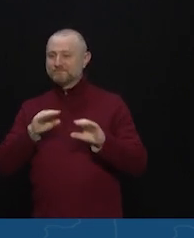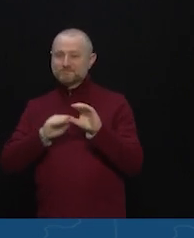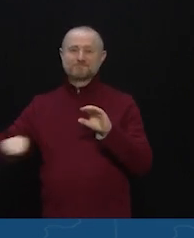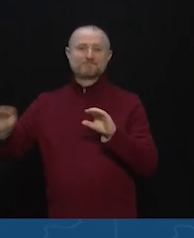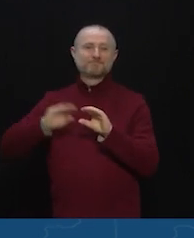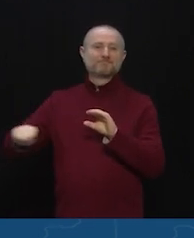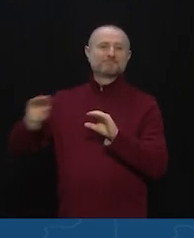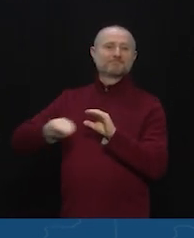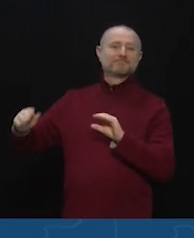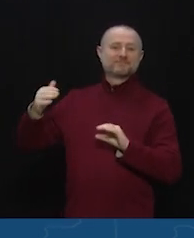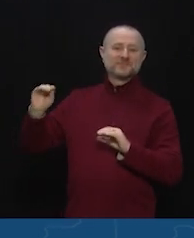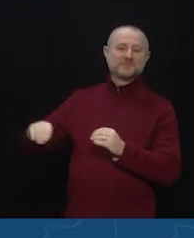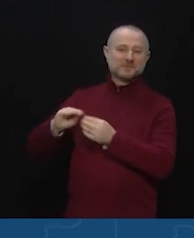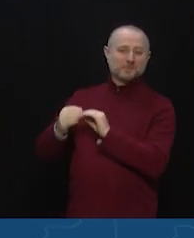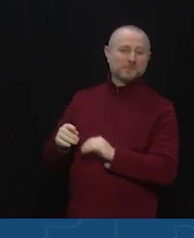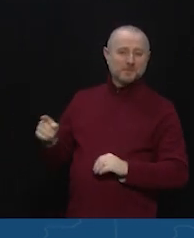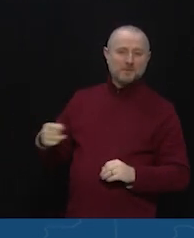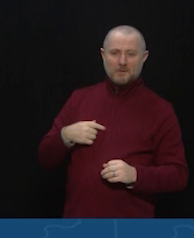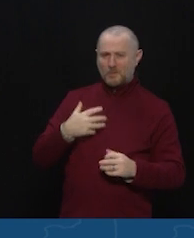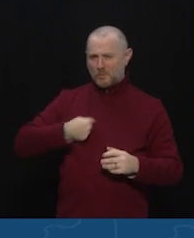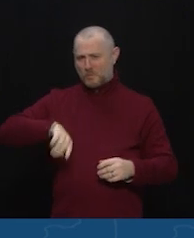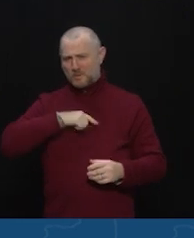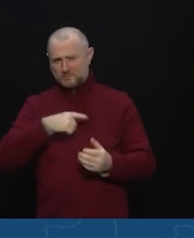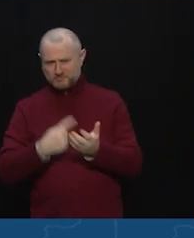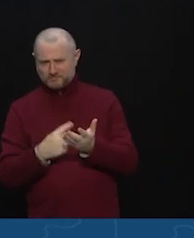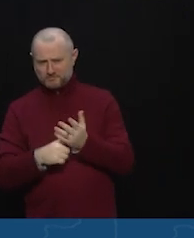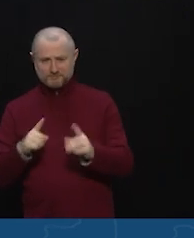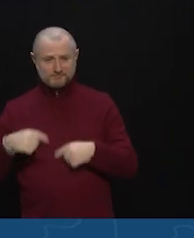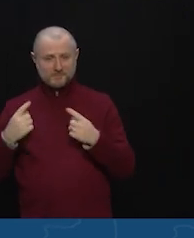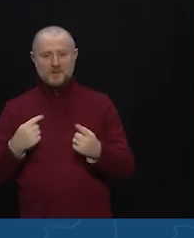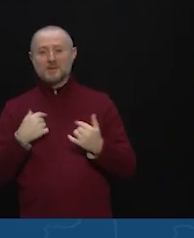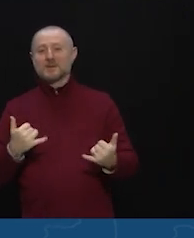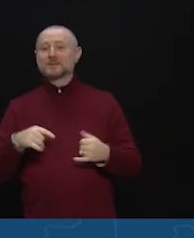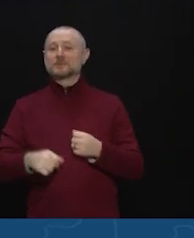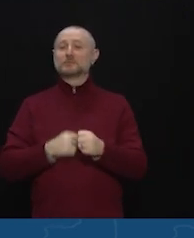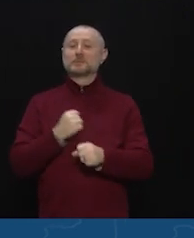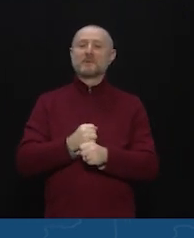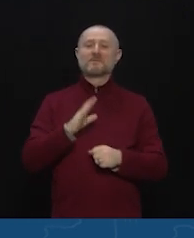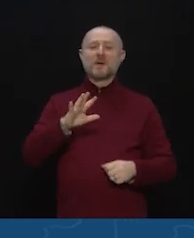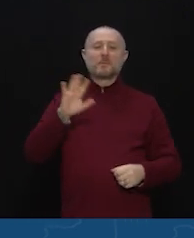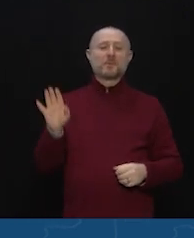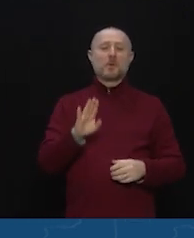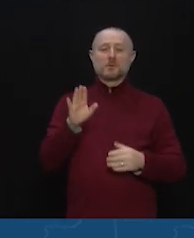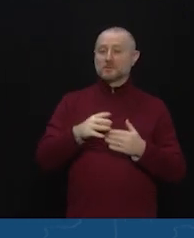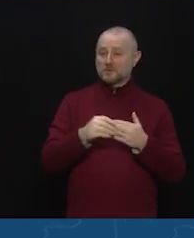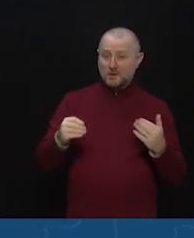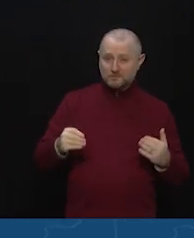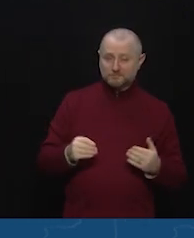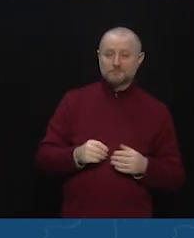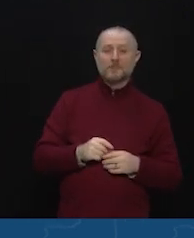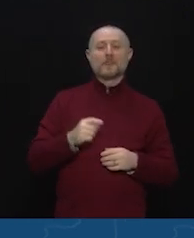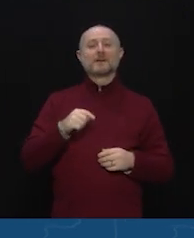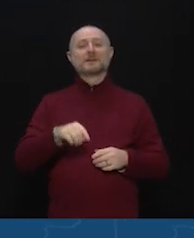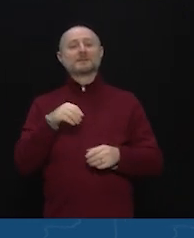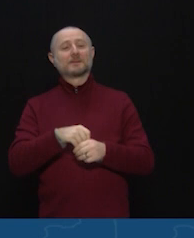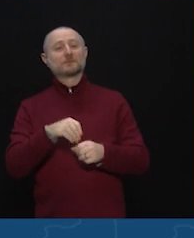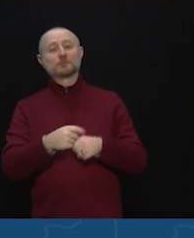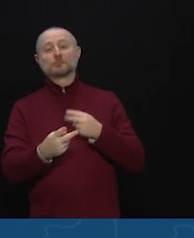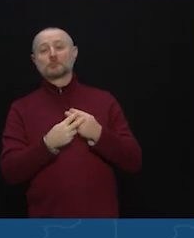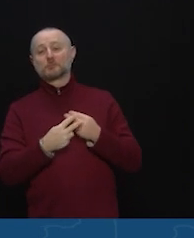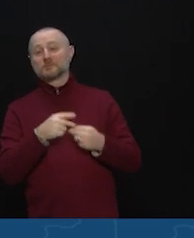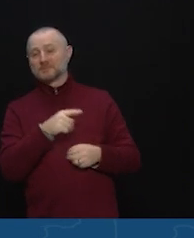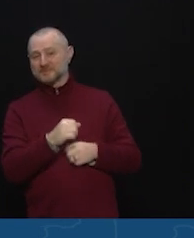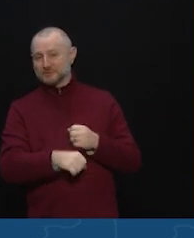talking about. In the current year, $5 billion in the reserves as a